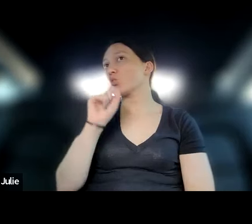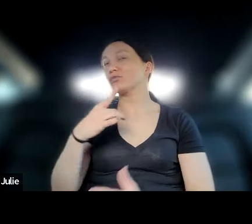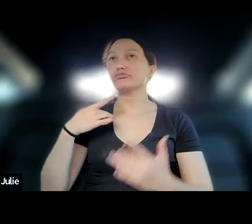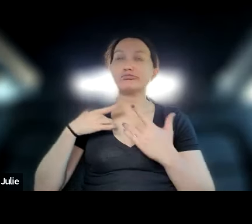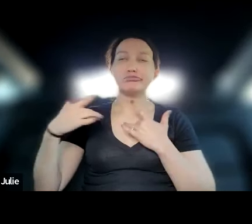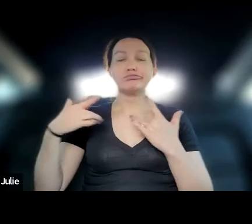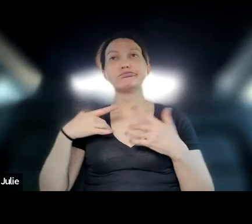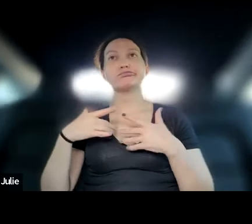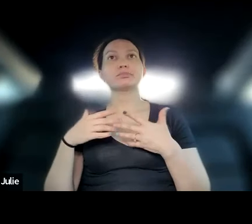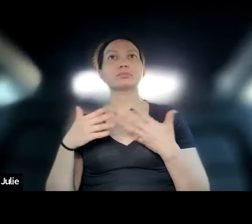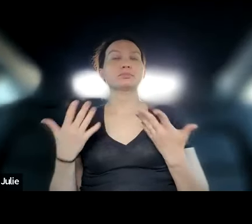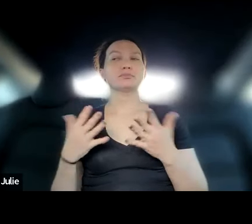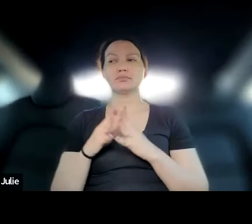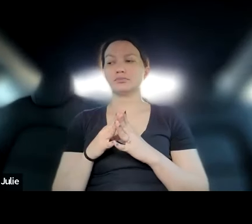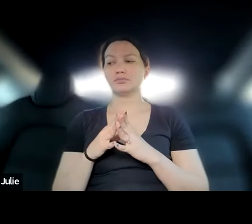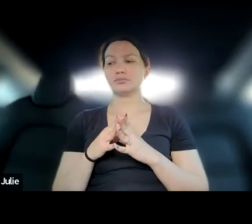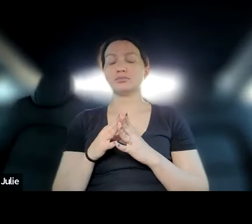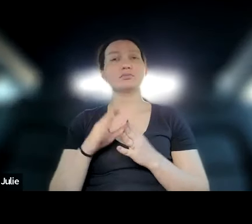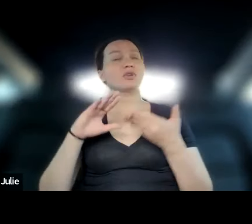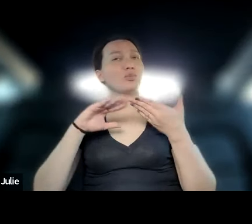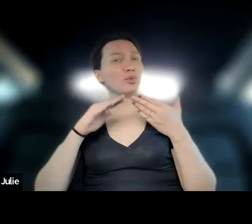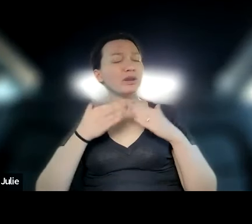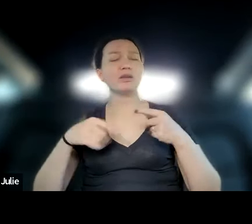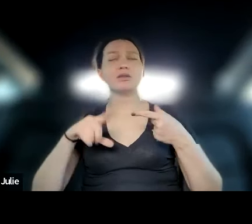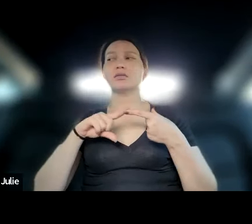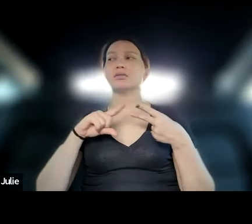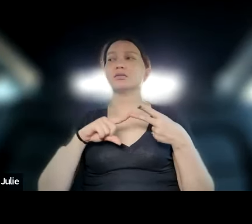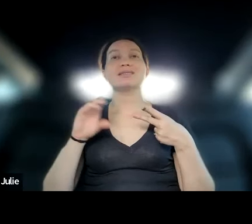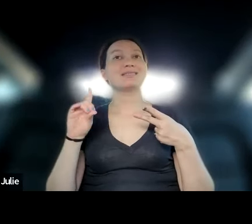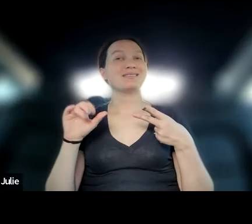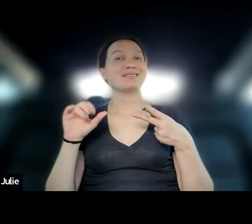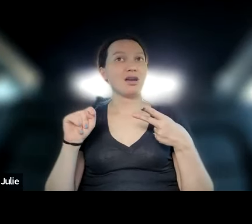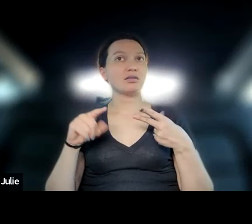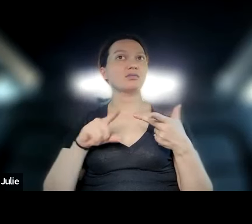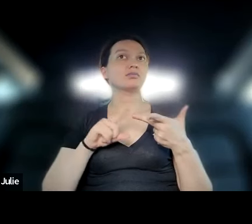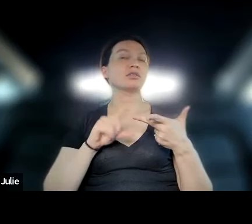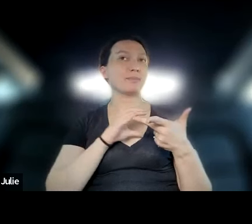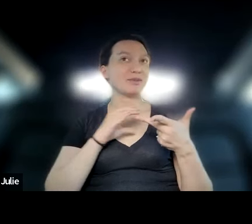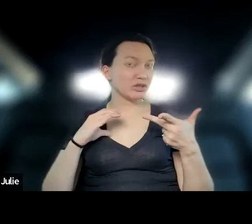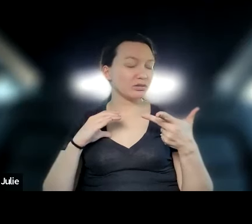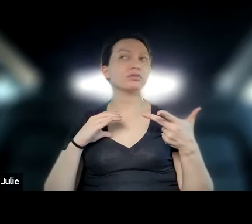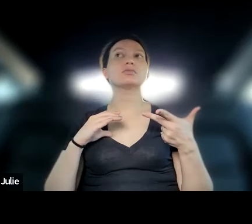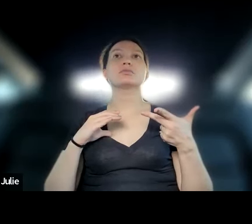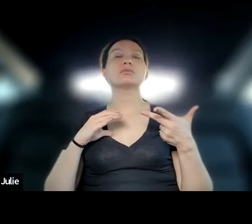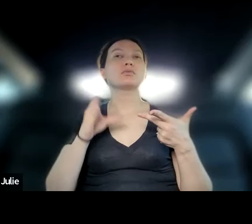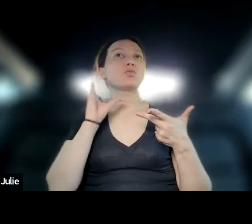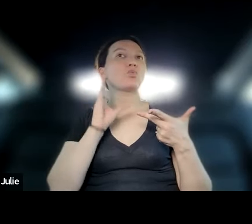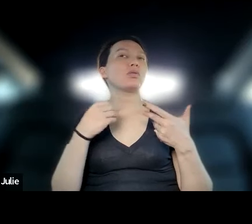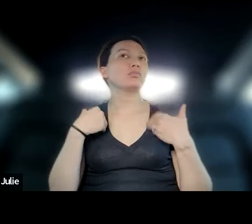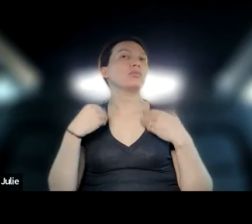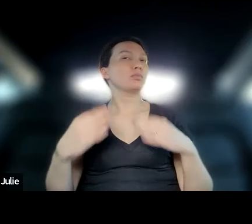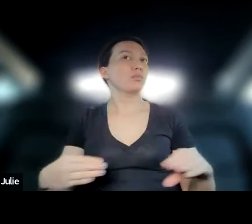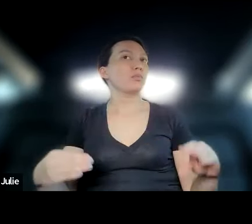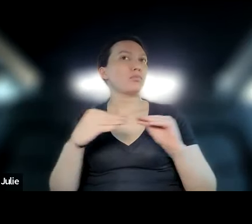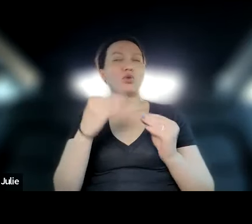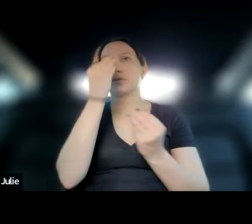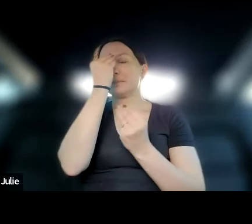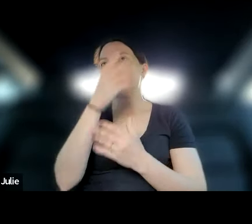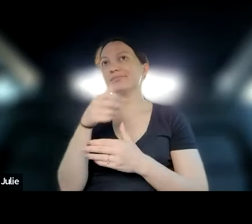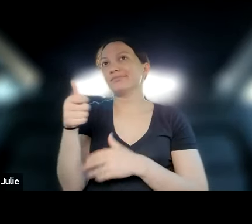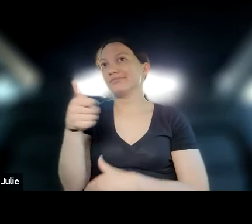between, the community and DDOT, as well as, of course, the commission, we'll definitely have a lot more information on